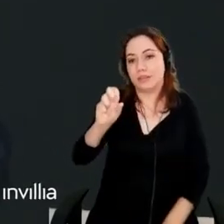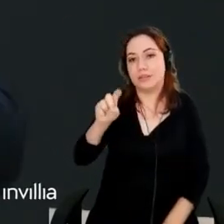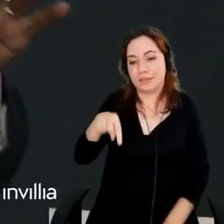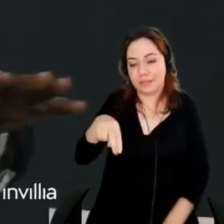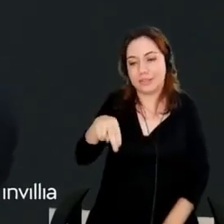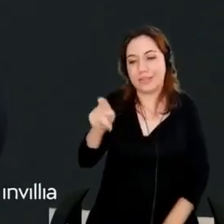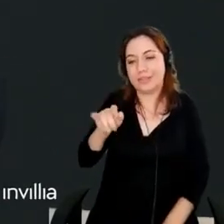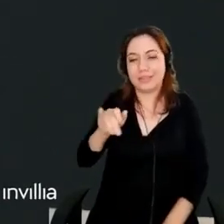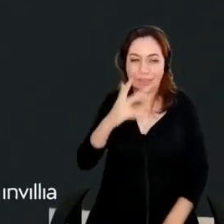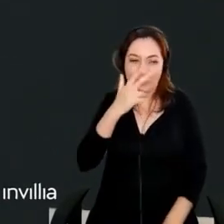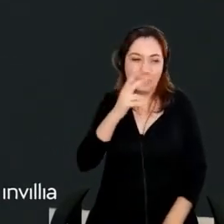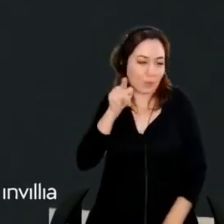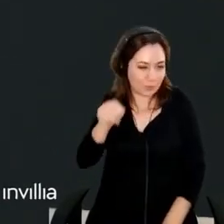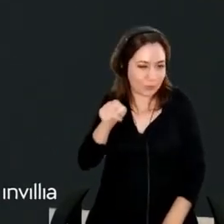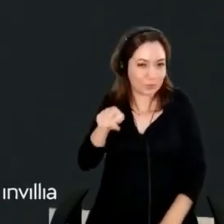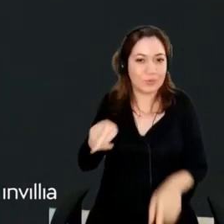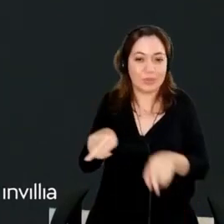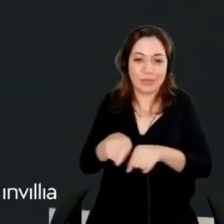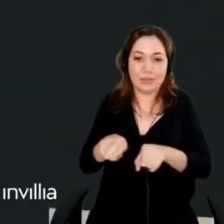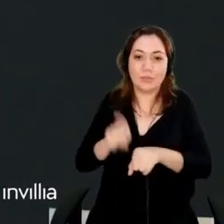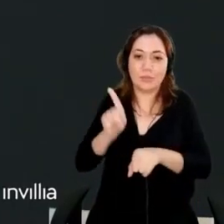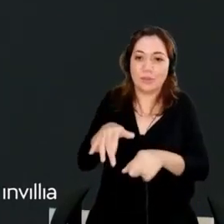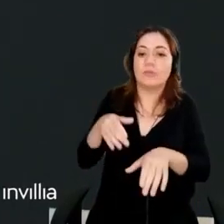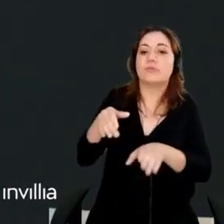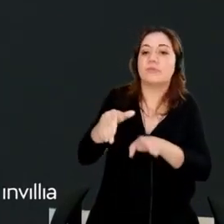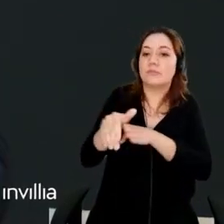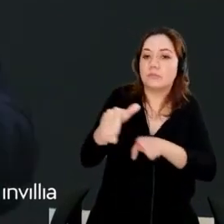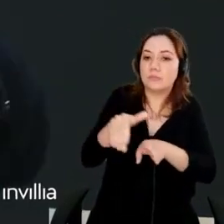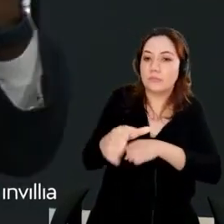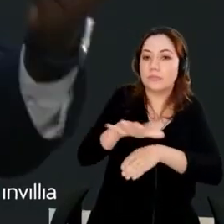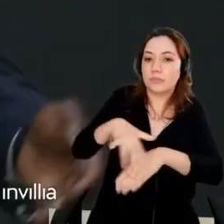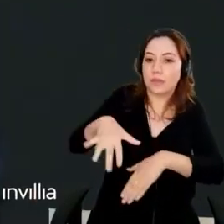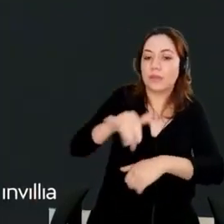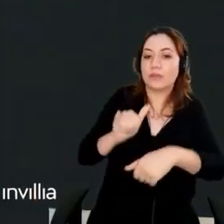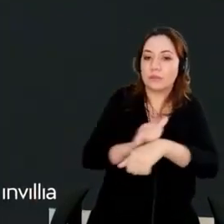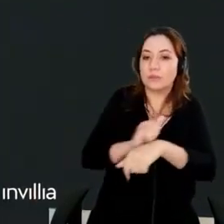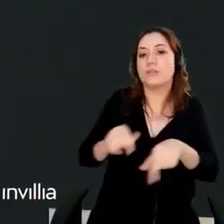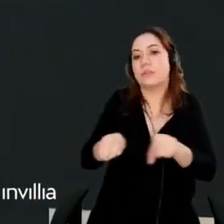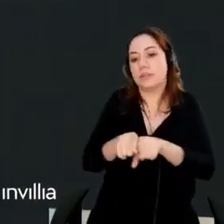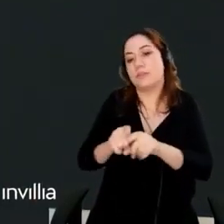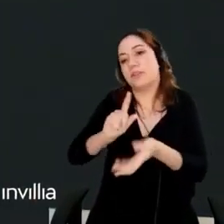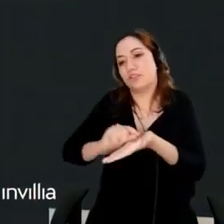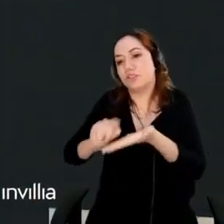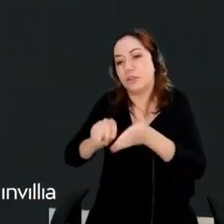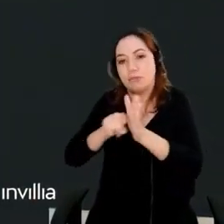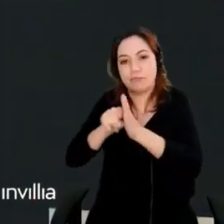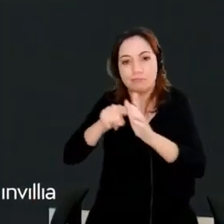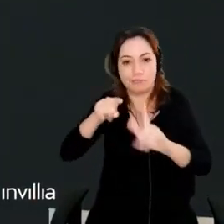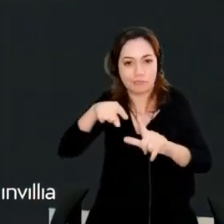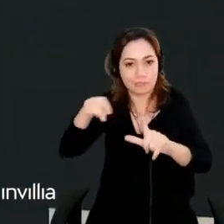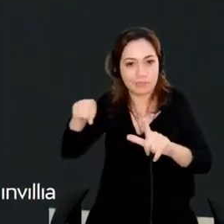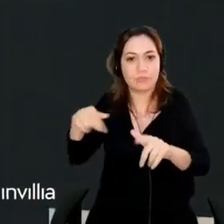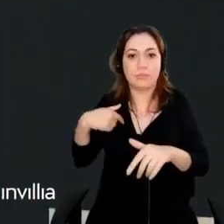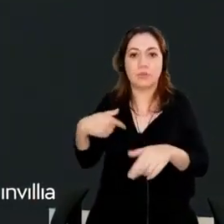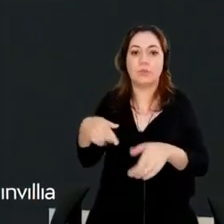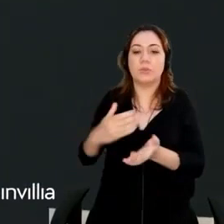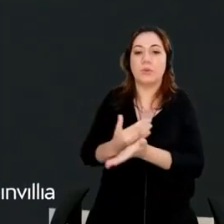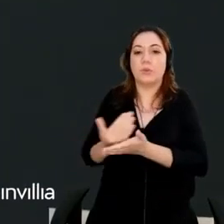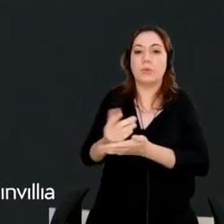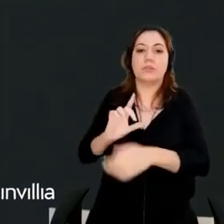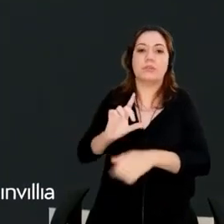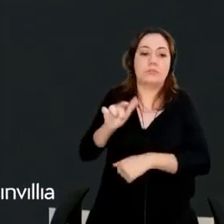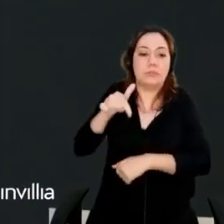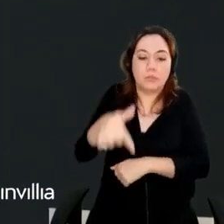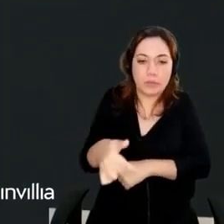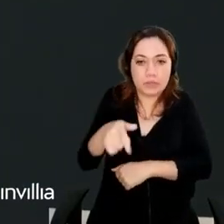in strategy, but also in kind of digital and analytics. And a little bit earlier in my career, I started out in engineering working in the oil and